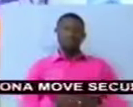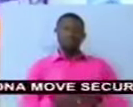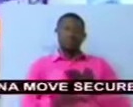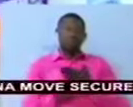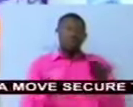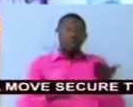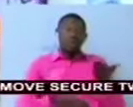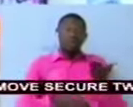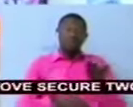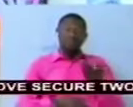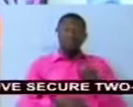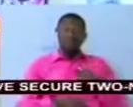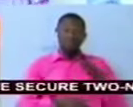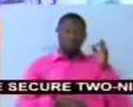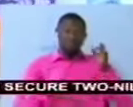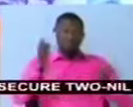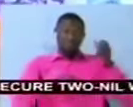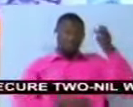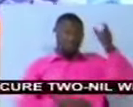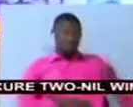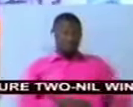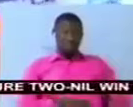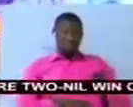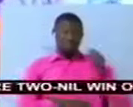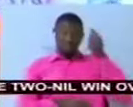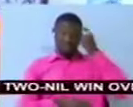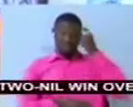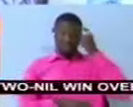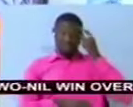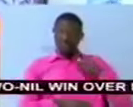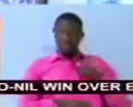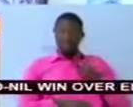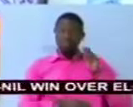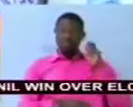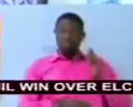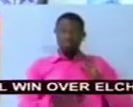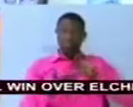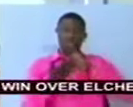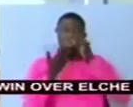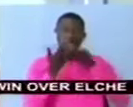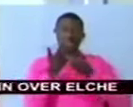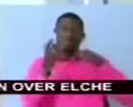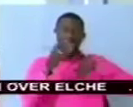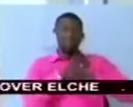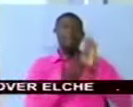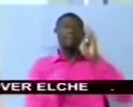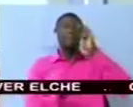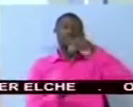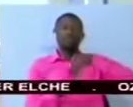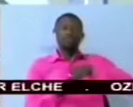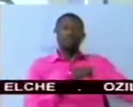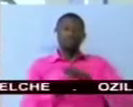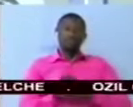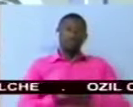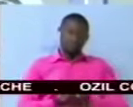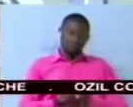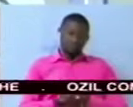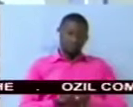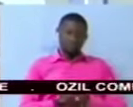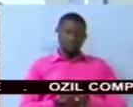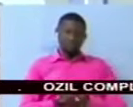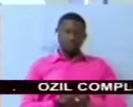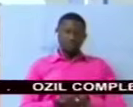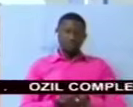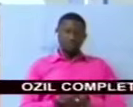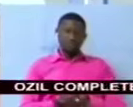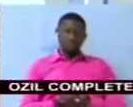magistrate said that this case should be transferred to Banjul. In a sense, you are telling us that your